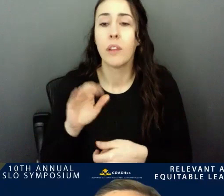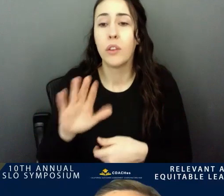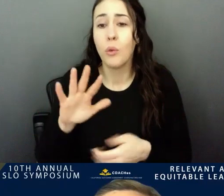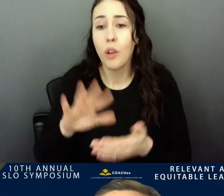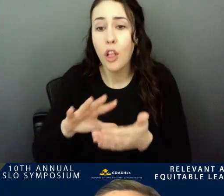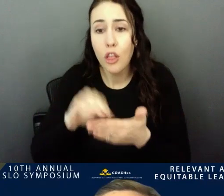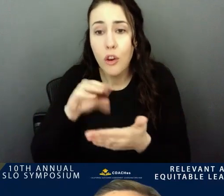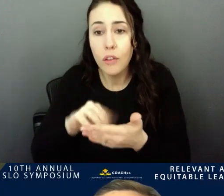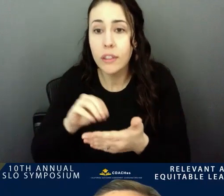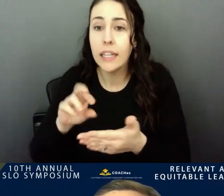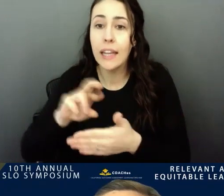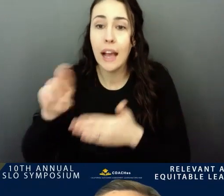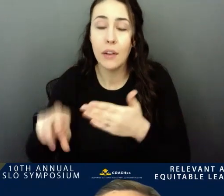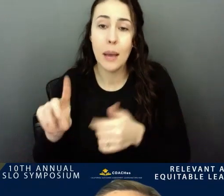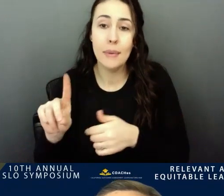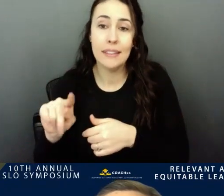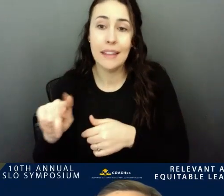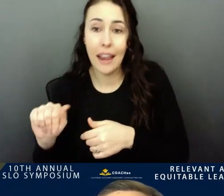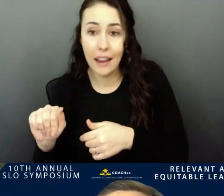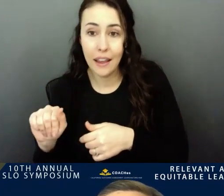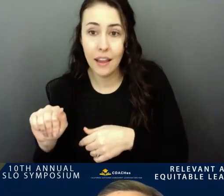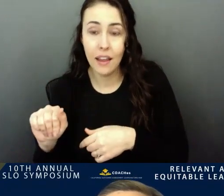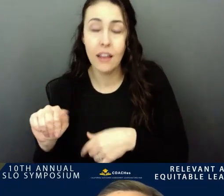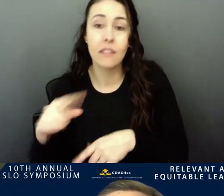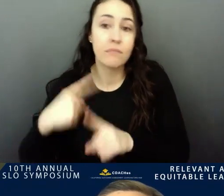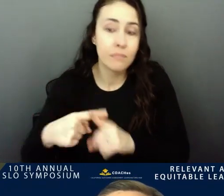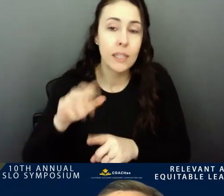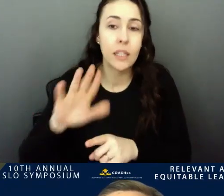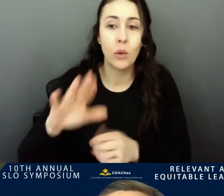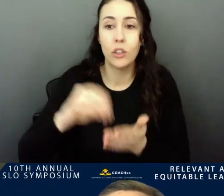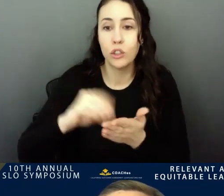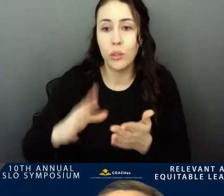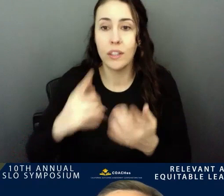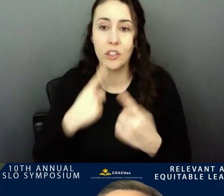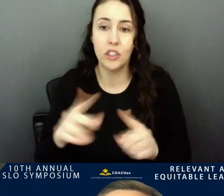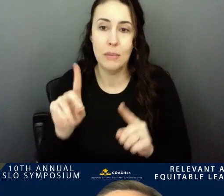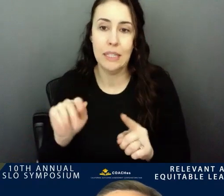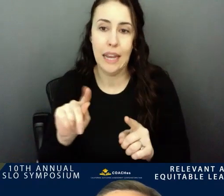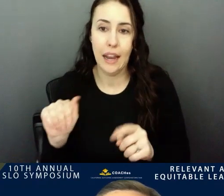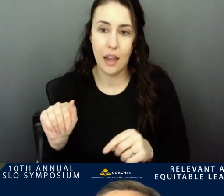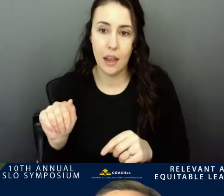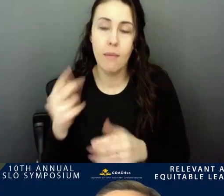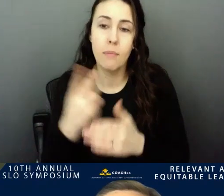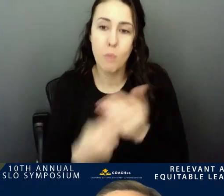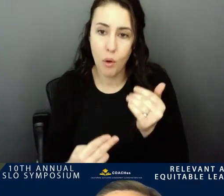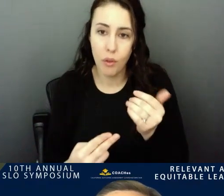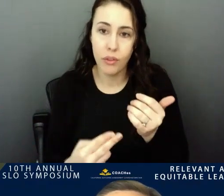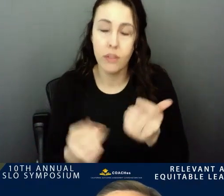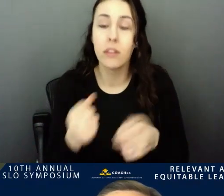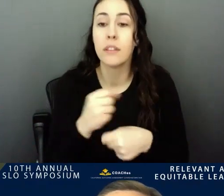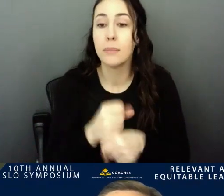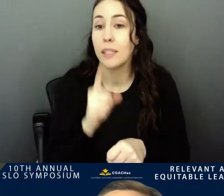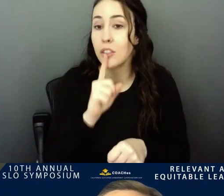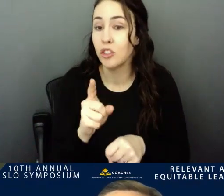outcomes data and your student achievement data, you know, so it's both. So making sure that those definitions are really, really